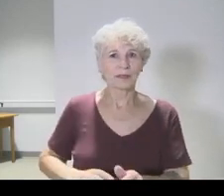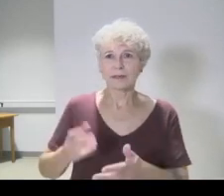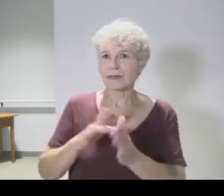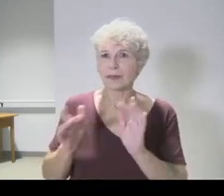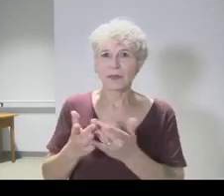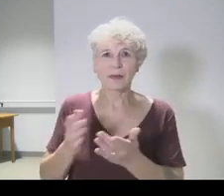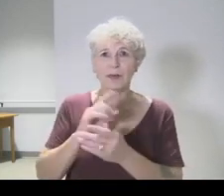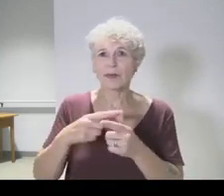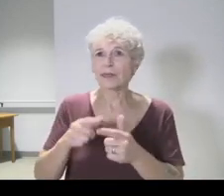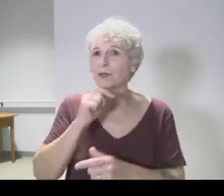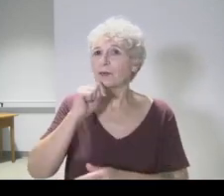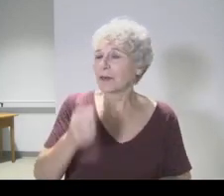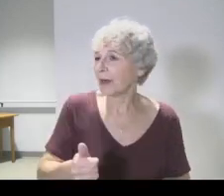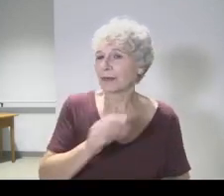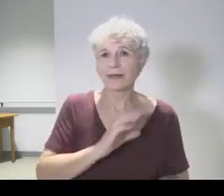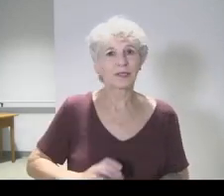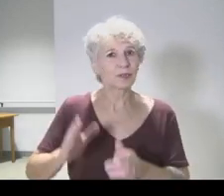a Christian.